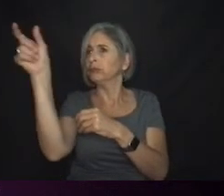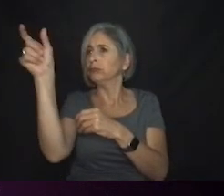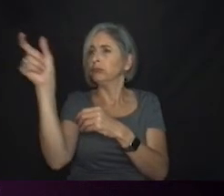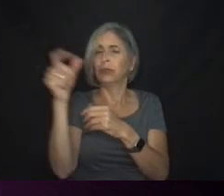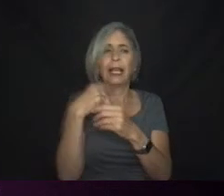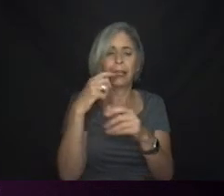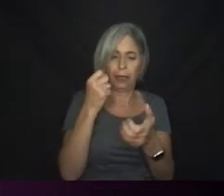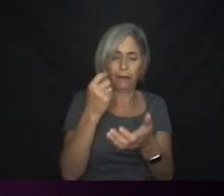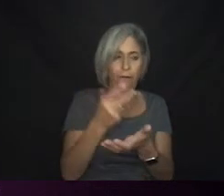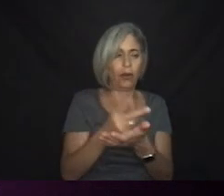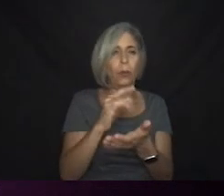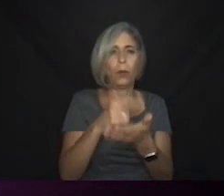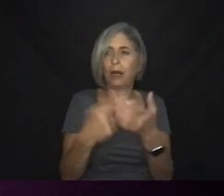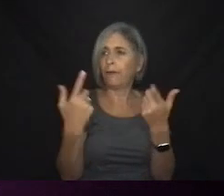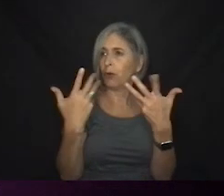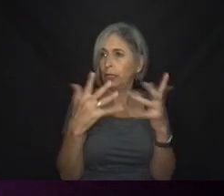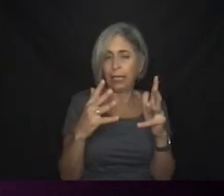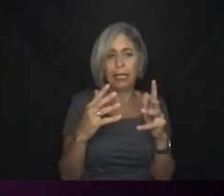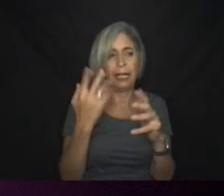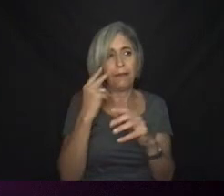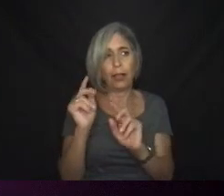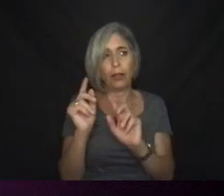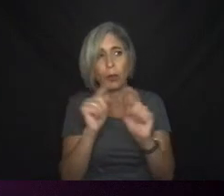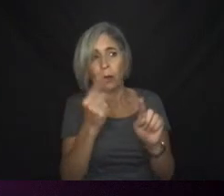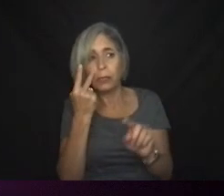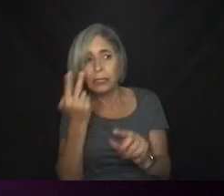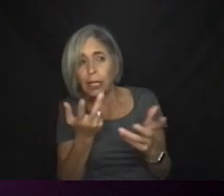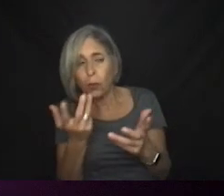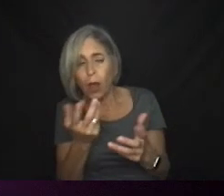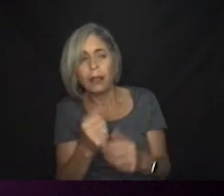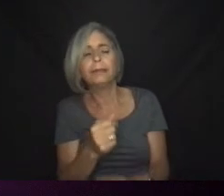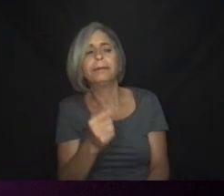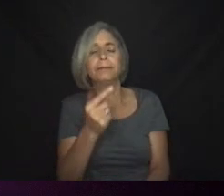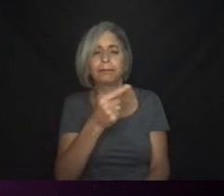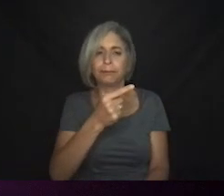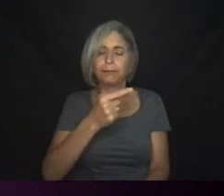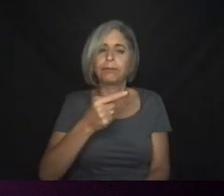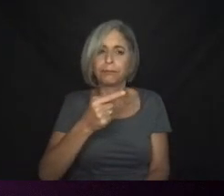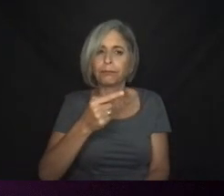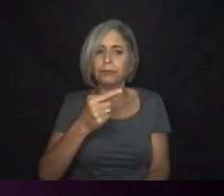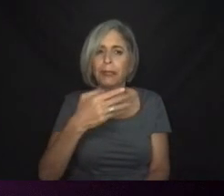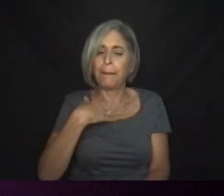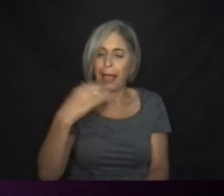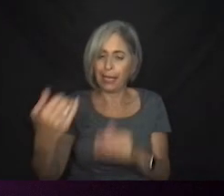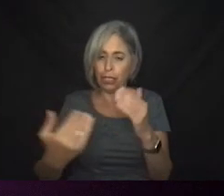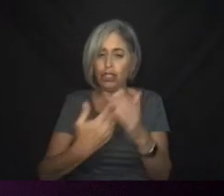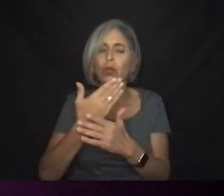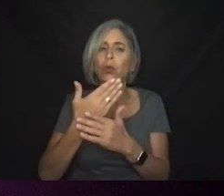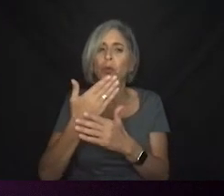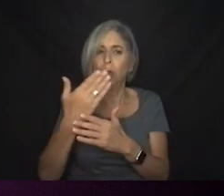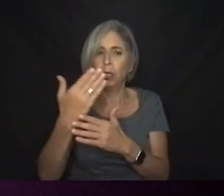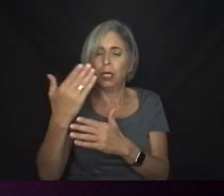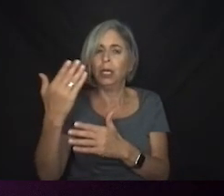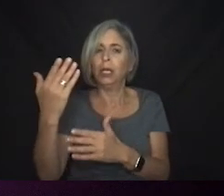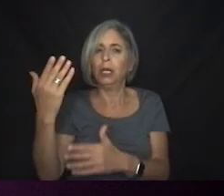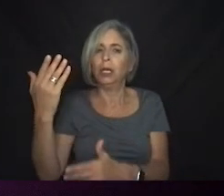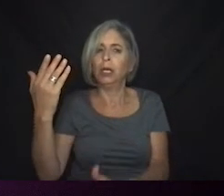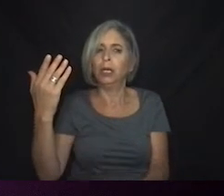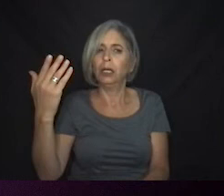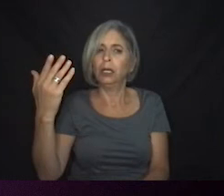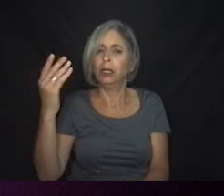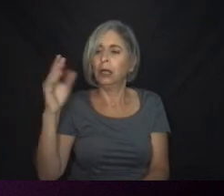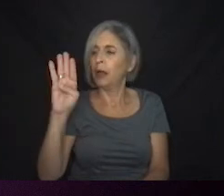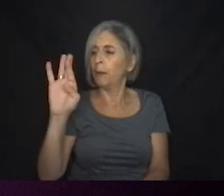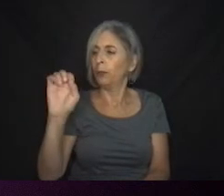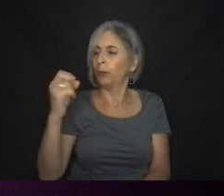just did. And if I go to it, what I'll see is my new effectively a new branch